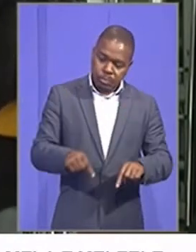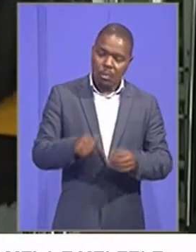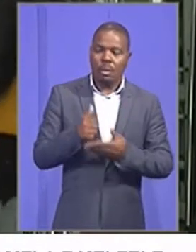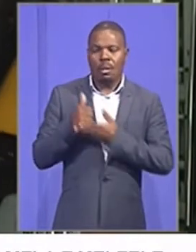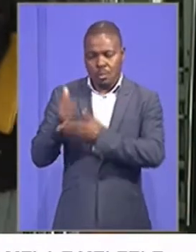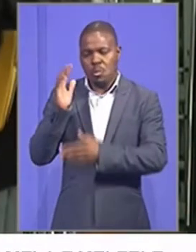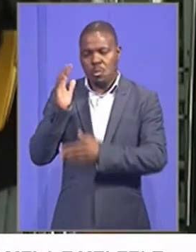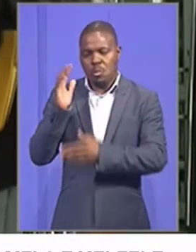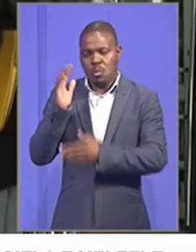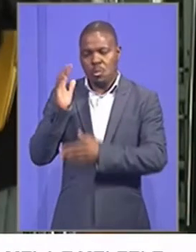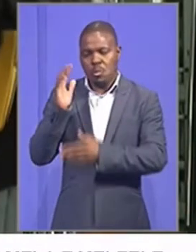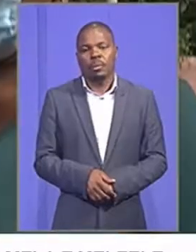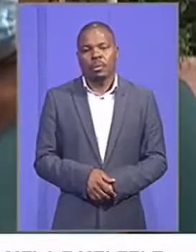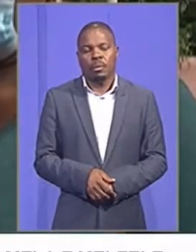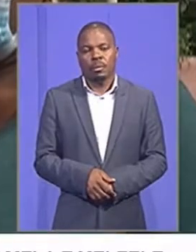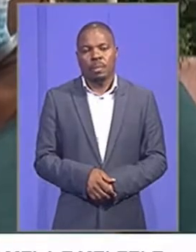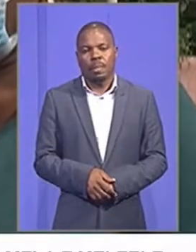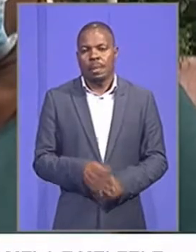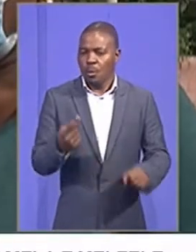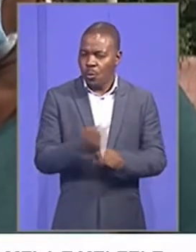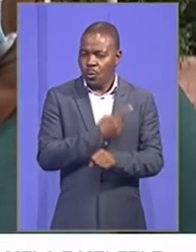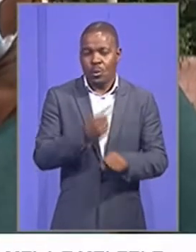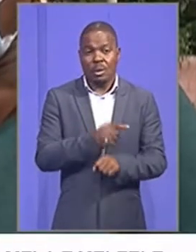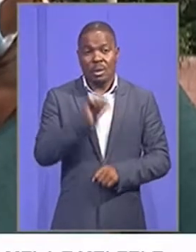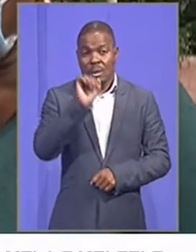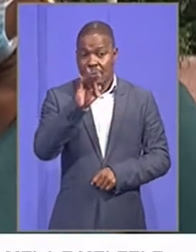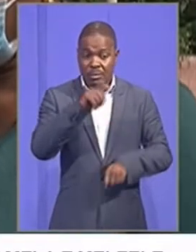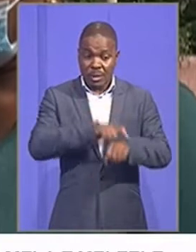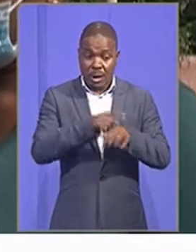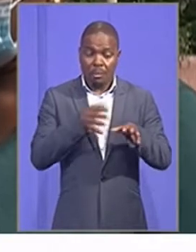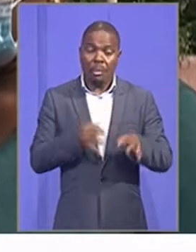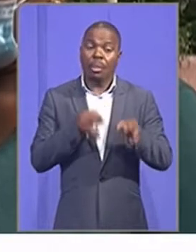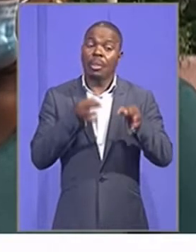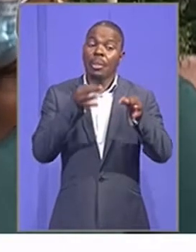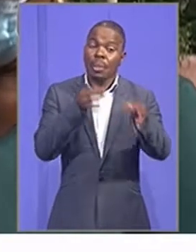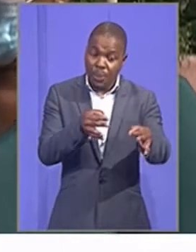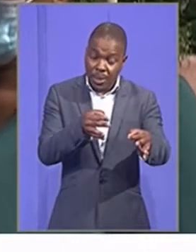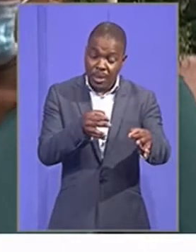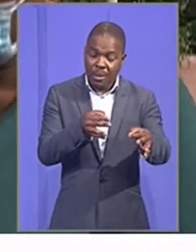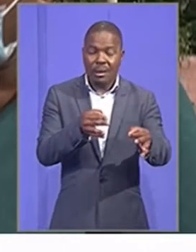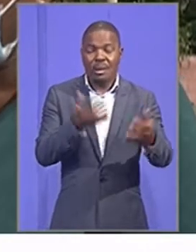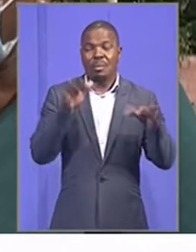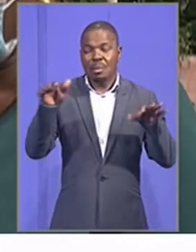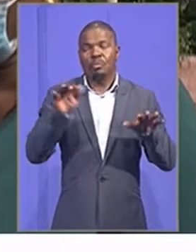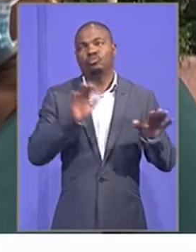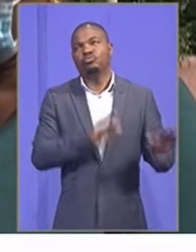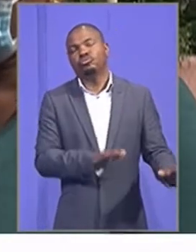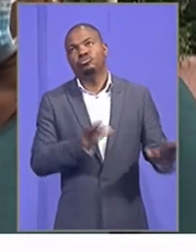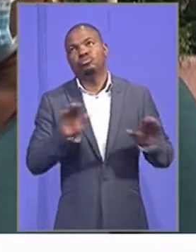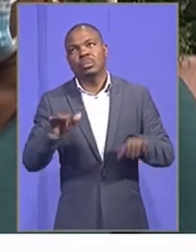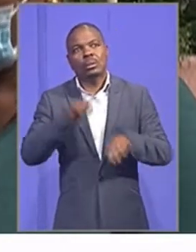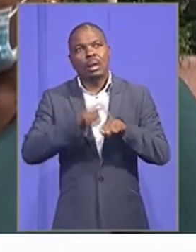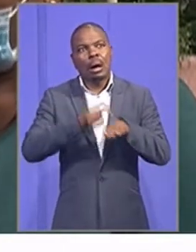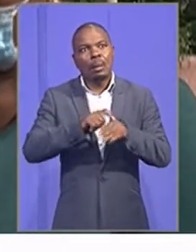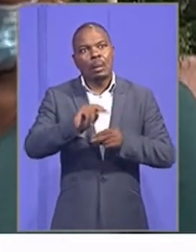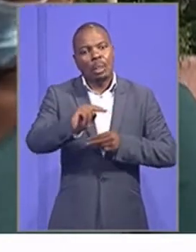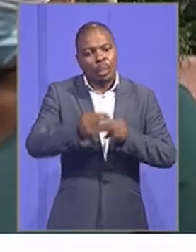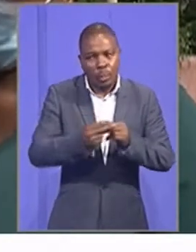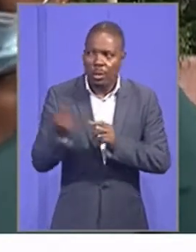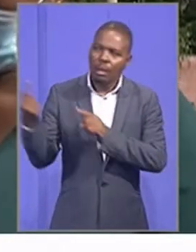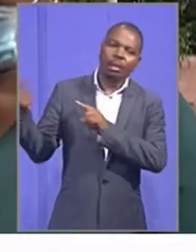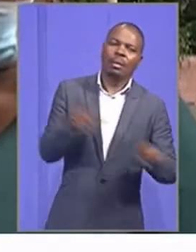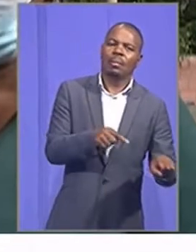fumana thuso. Ka metla ha hona le extension ba iketla ba emela the 11th hour. Ya